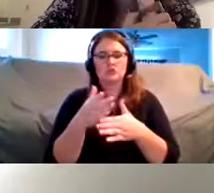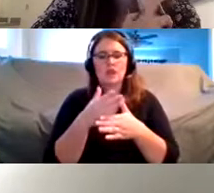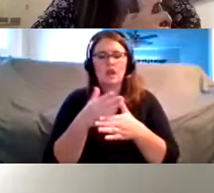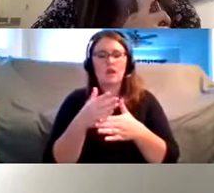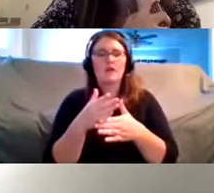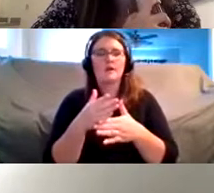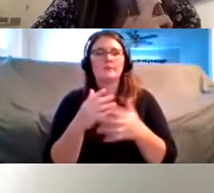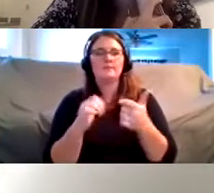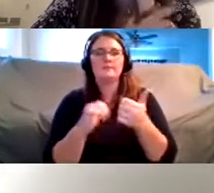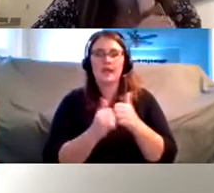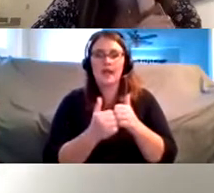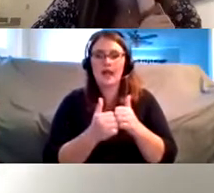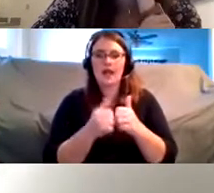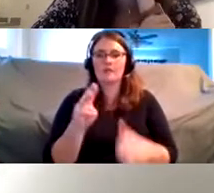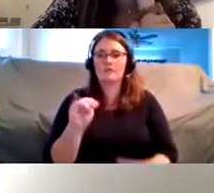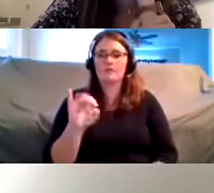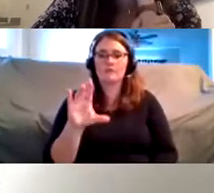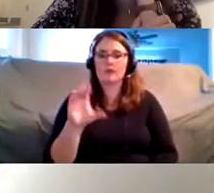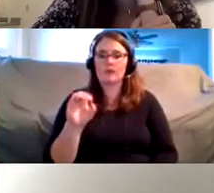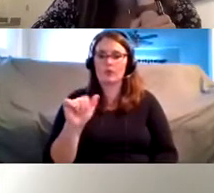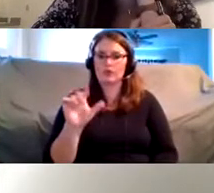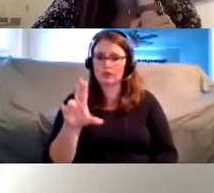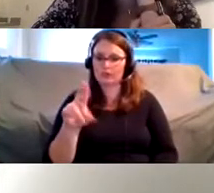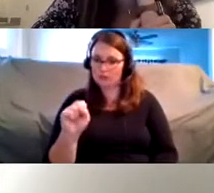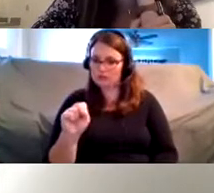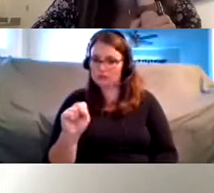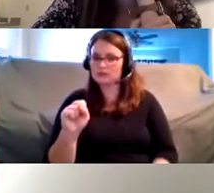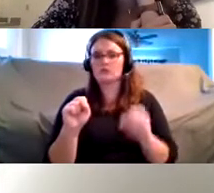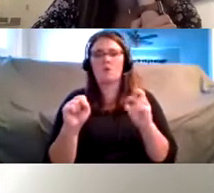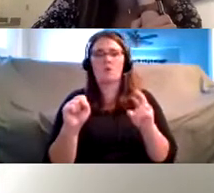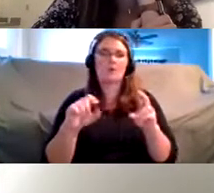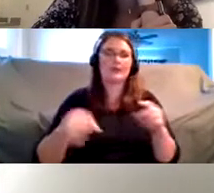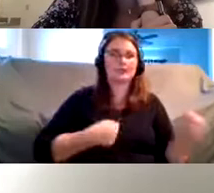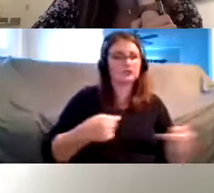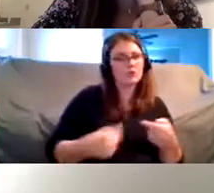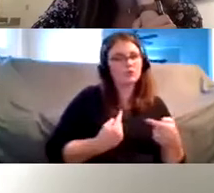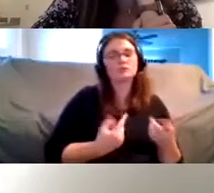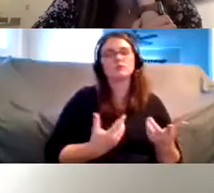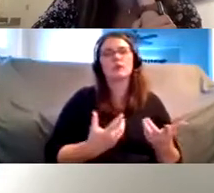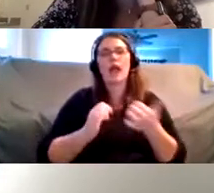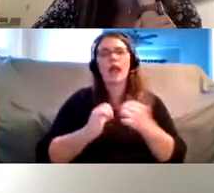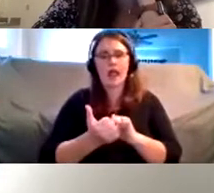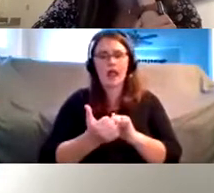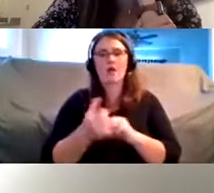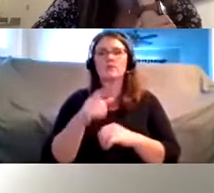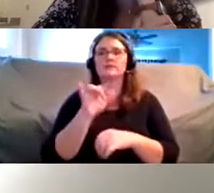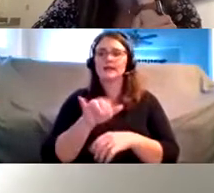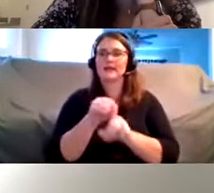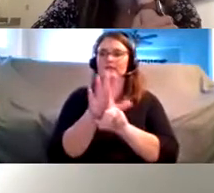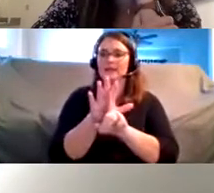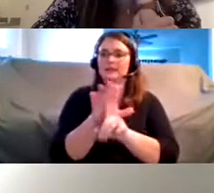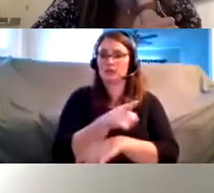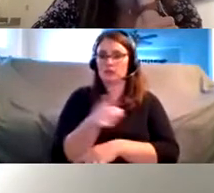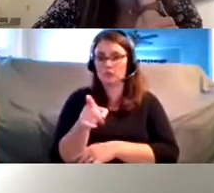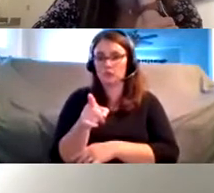these microaggressions or insults have affected you